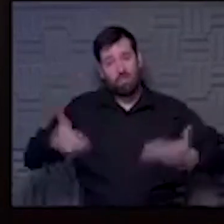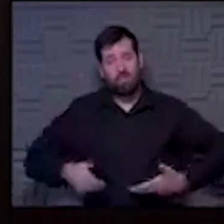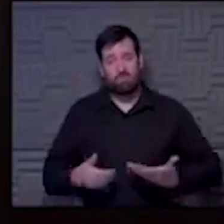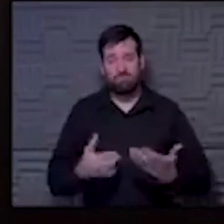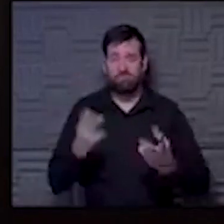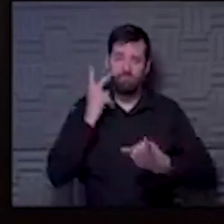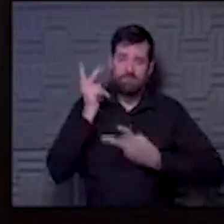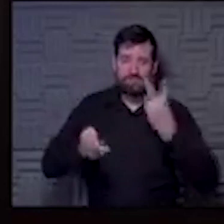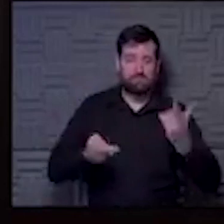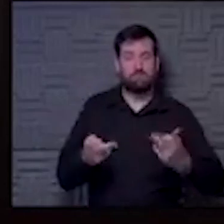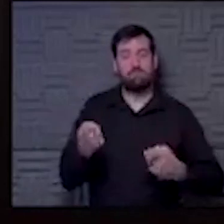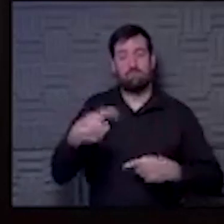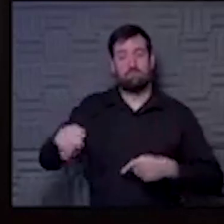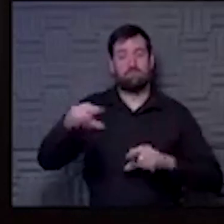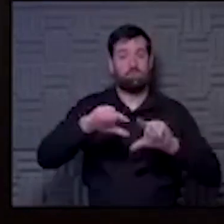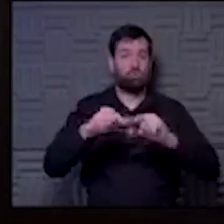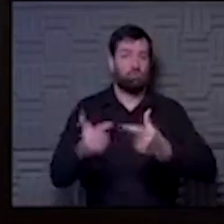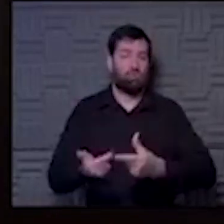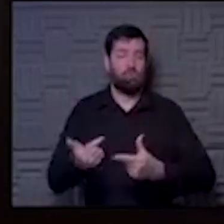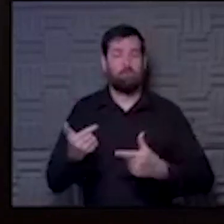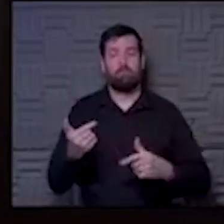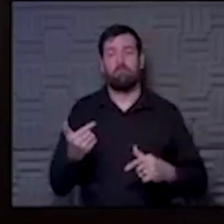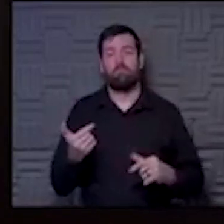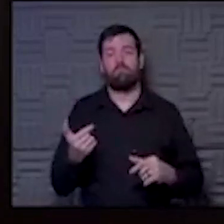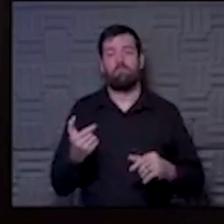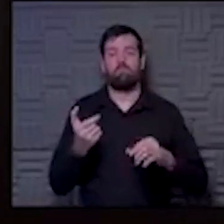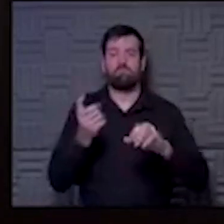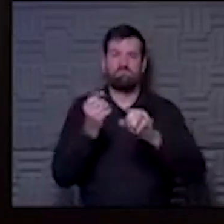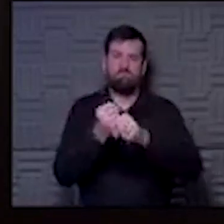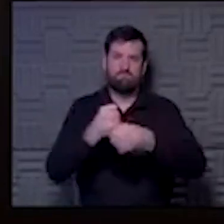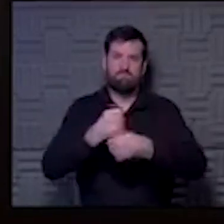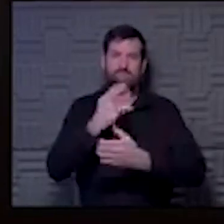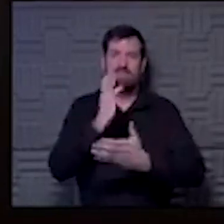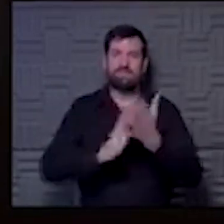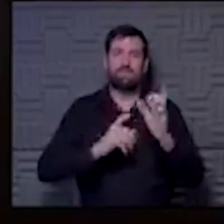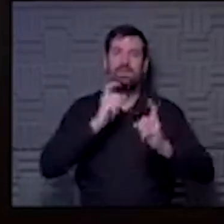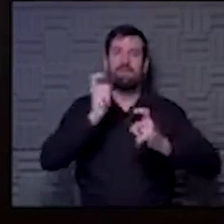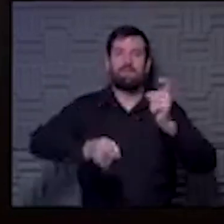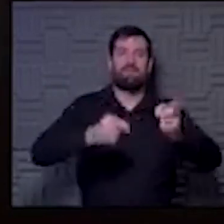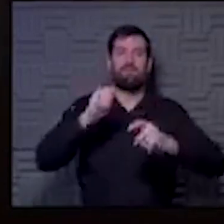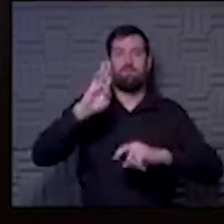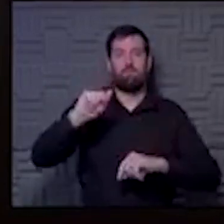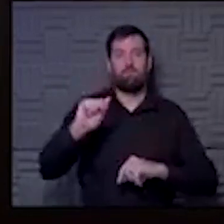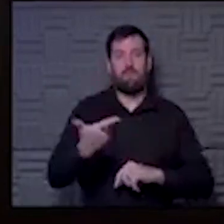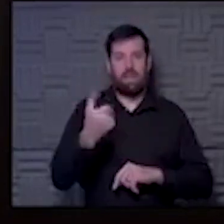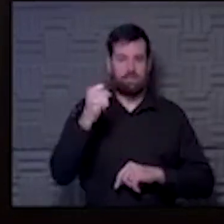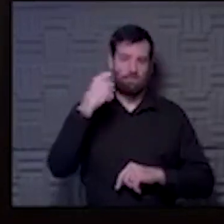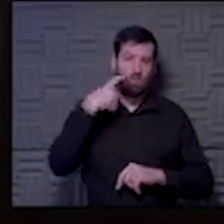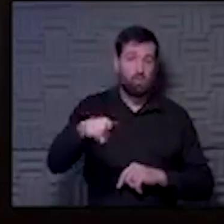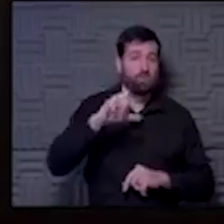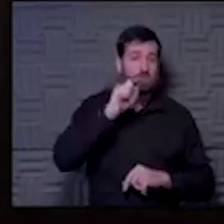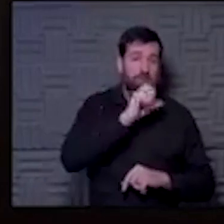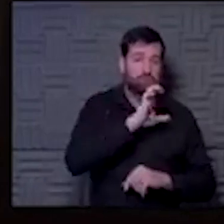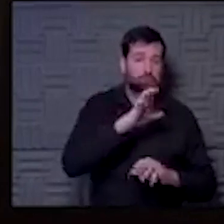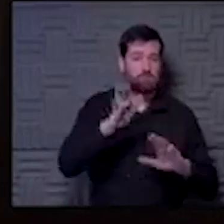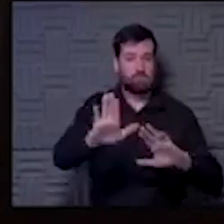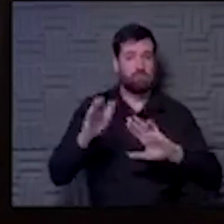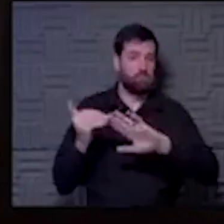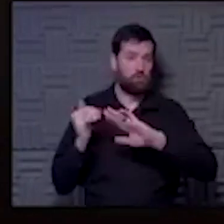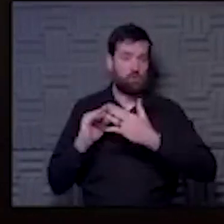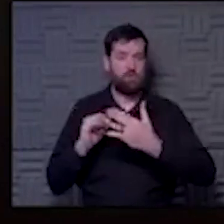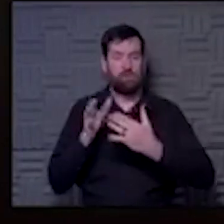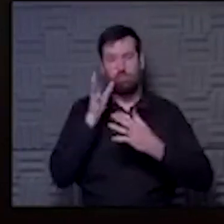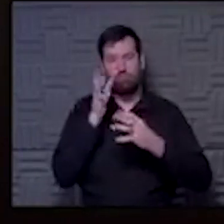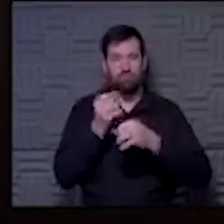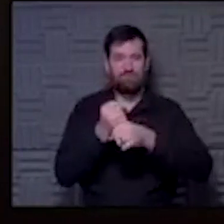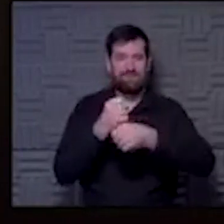So this group are making some gift bags for those seniors that they know in their community, and they're gonna create these buttons